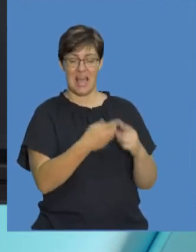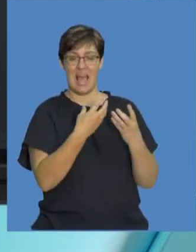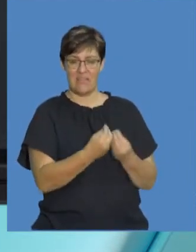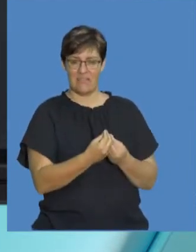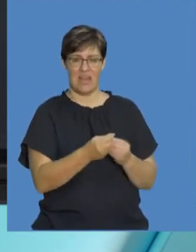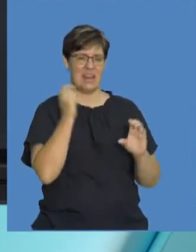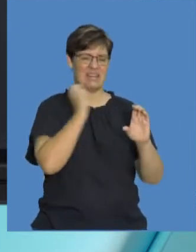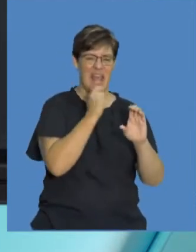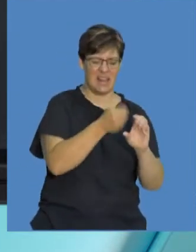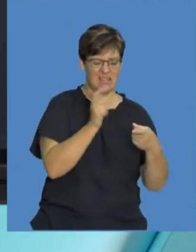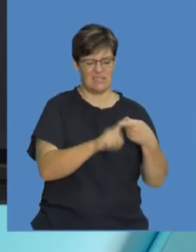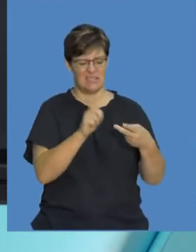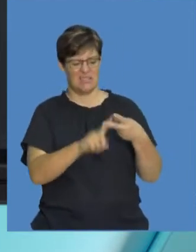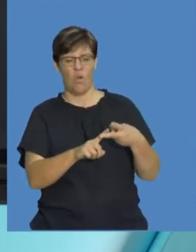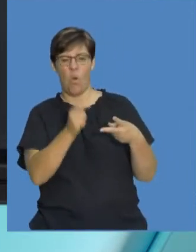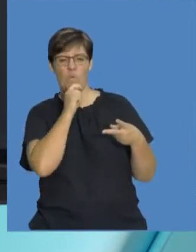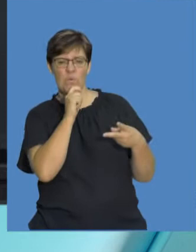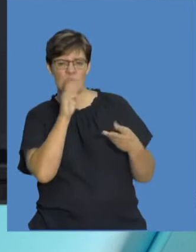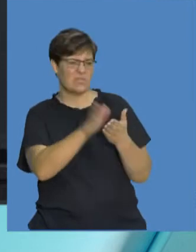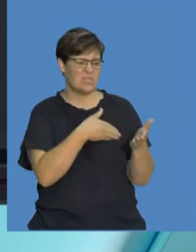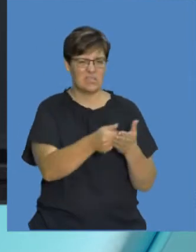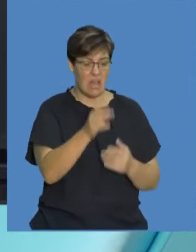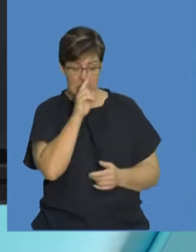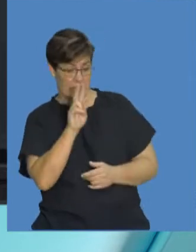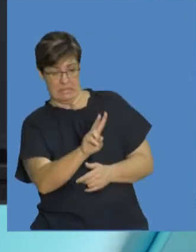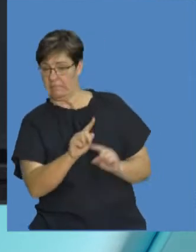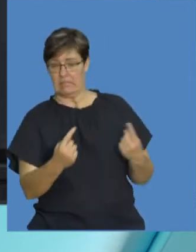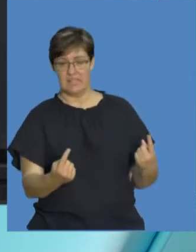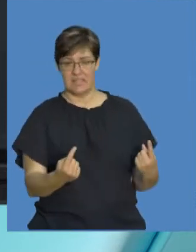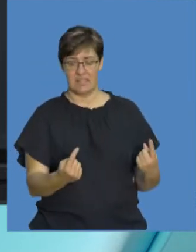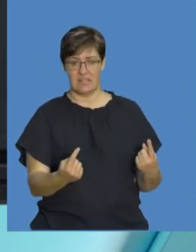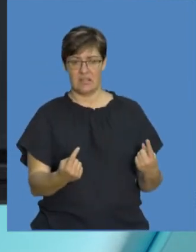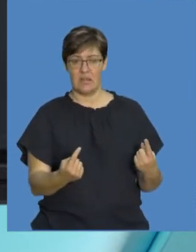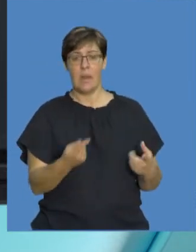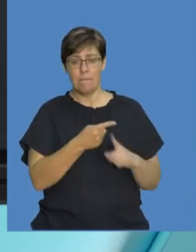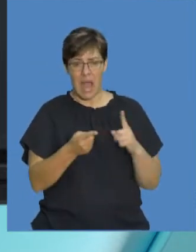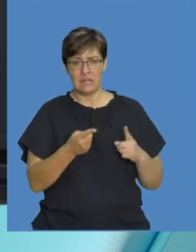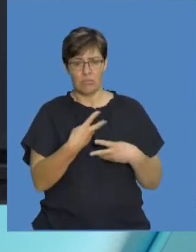furniture, the adhesive or the nails or whatever was used, which you can't